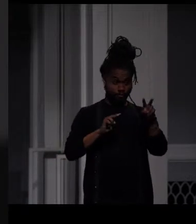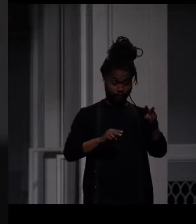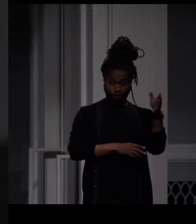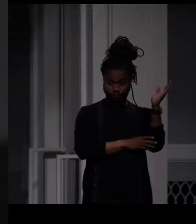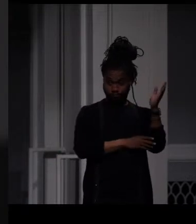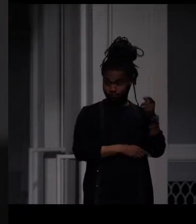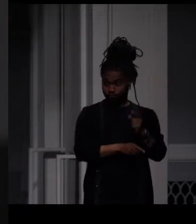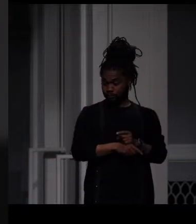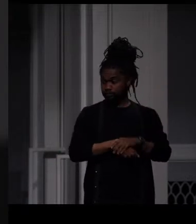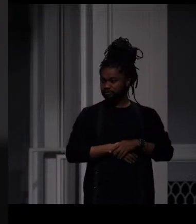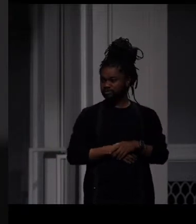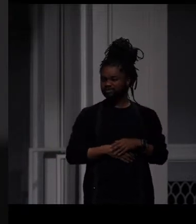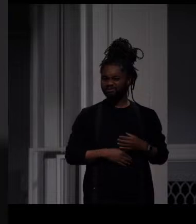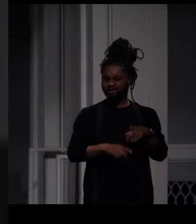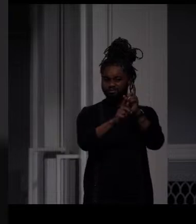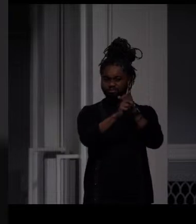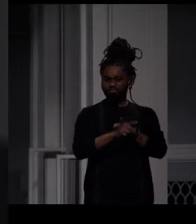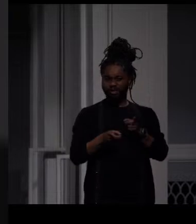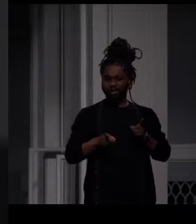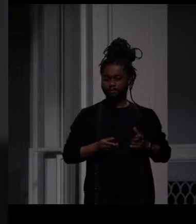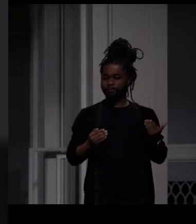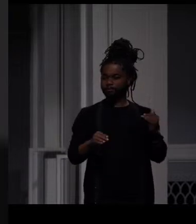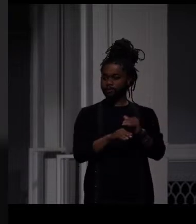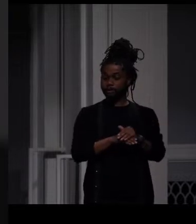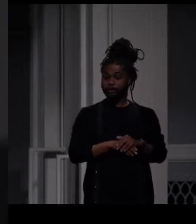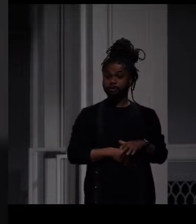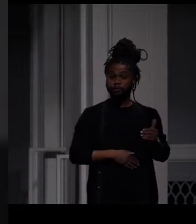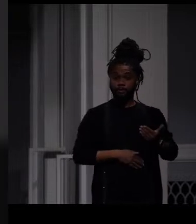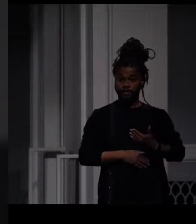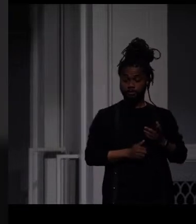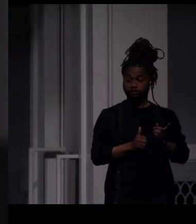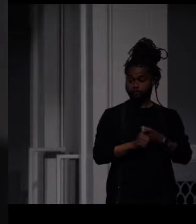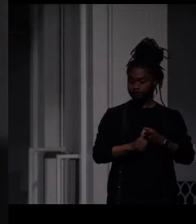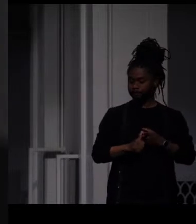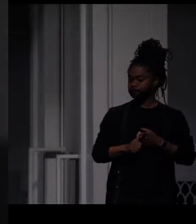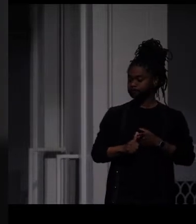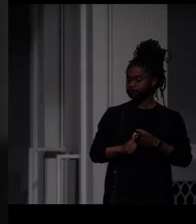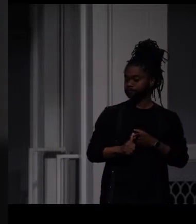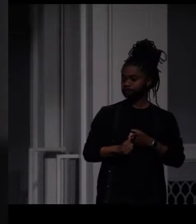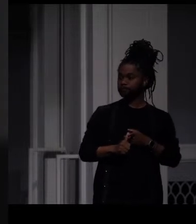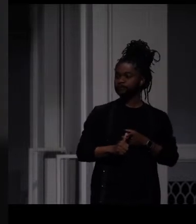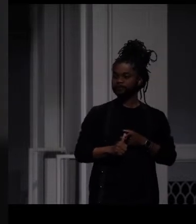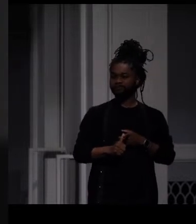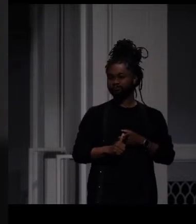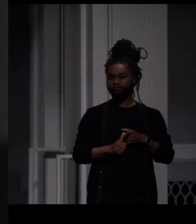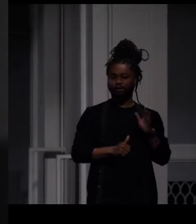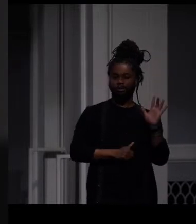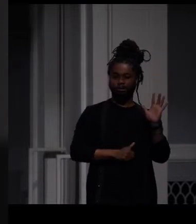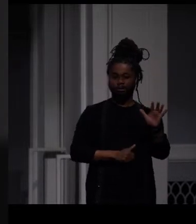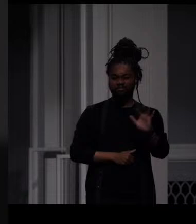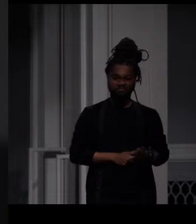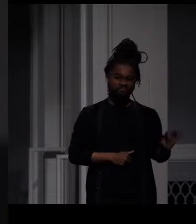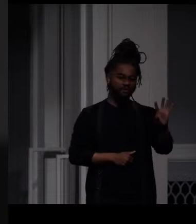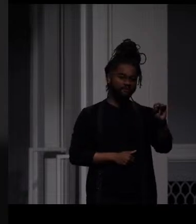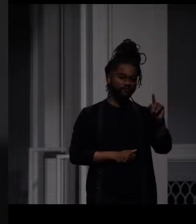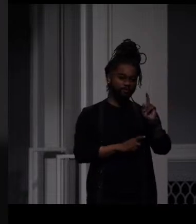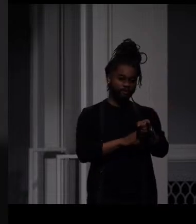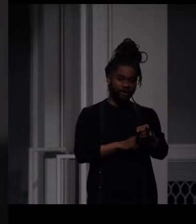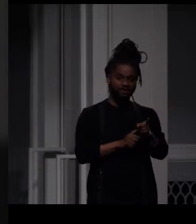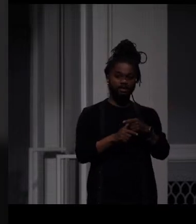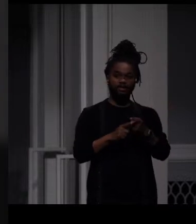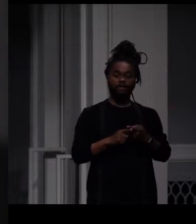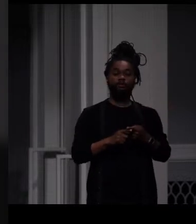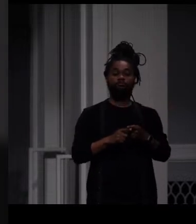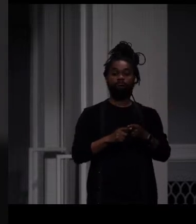let me give you an outline of our evening. So after I introduce her, Griffith will give a talk for about 40 minutes. Then she and I will